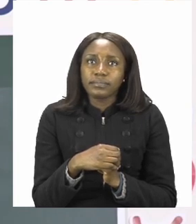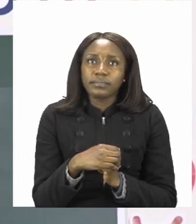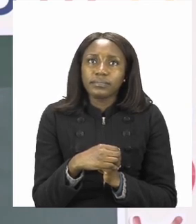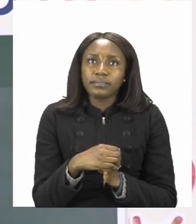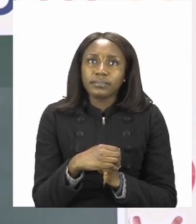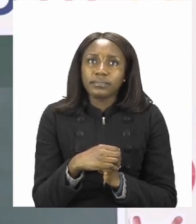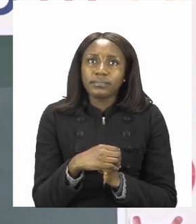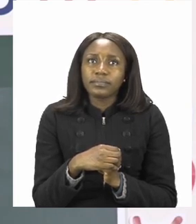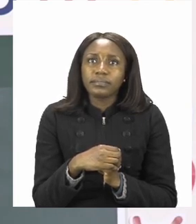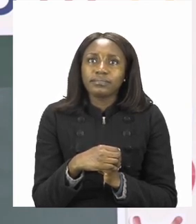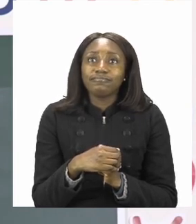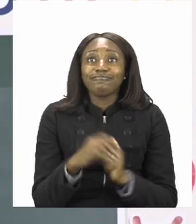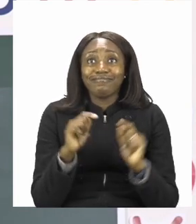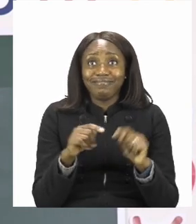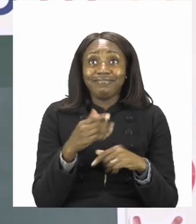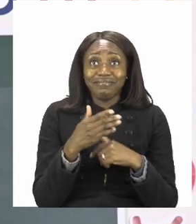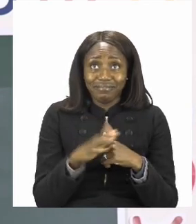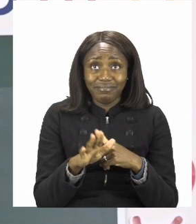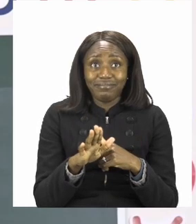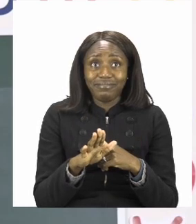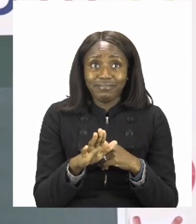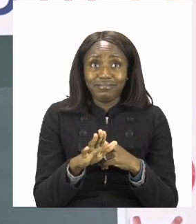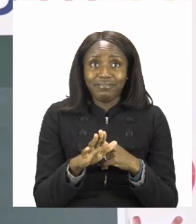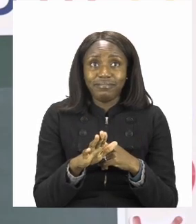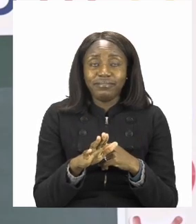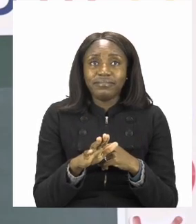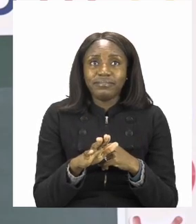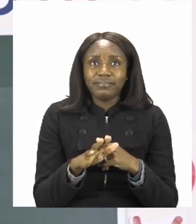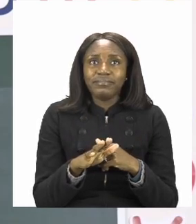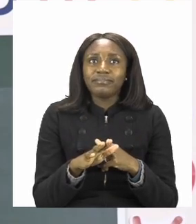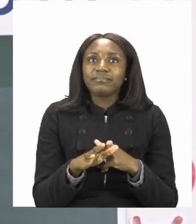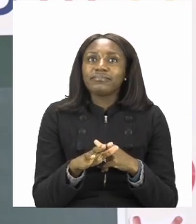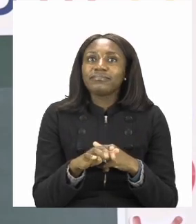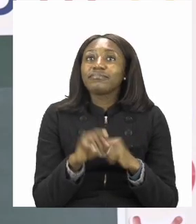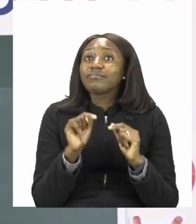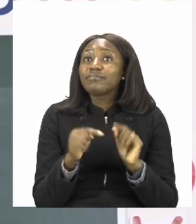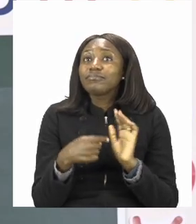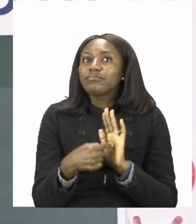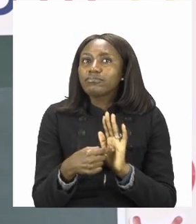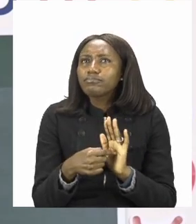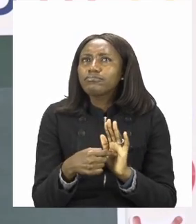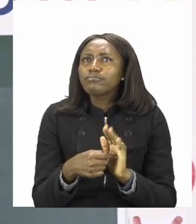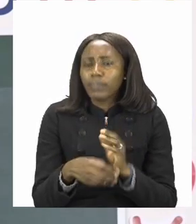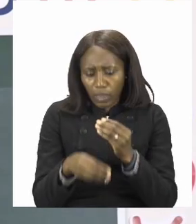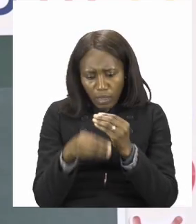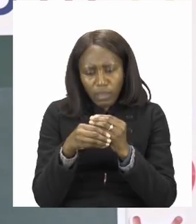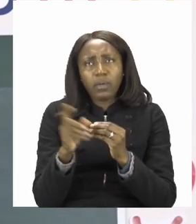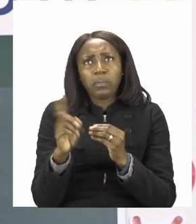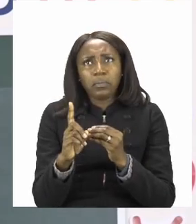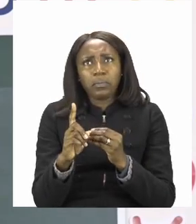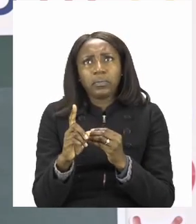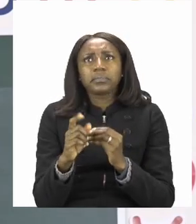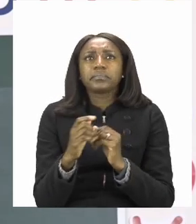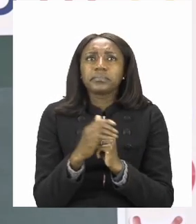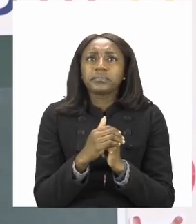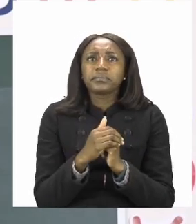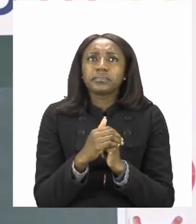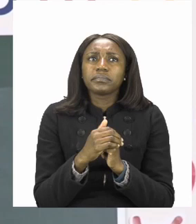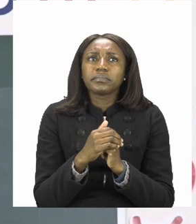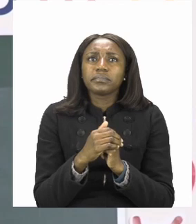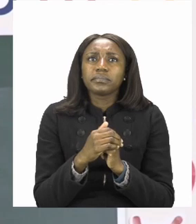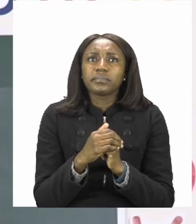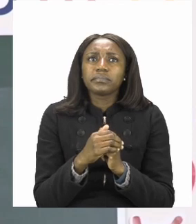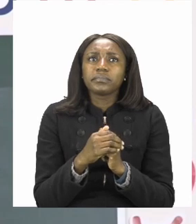And now our exercise is complete. So the sum is showing exactly what is in the order. We now